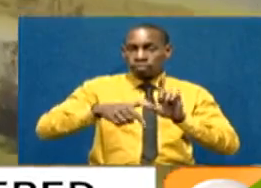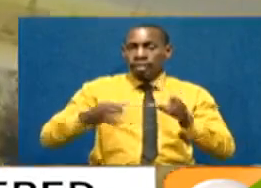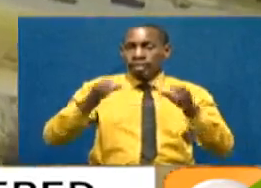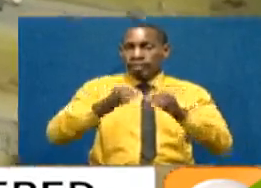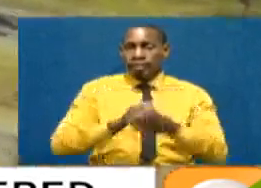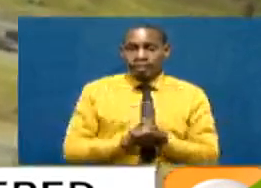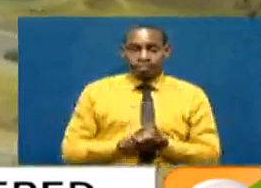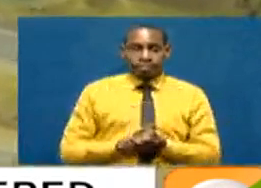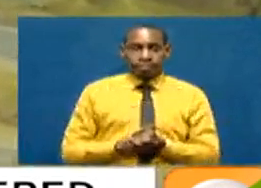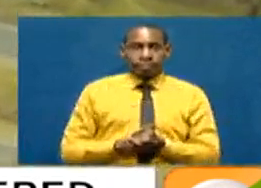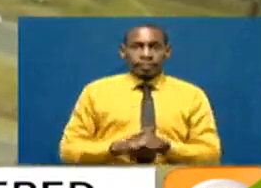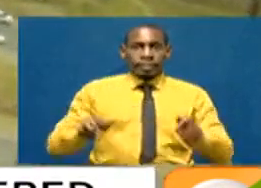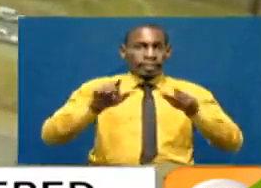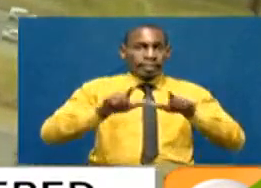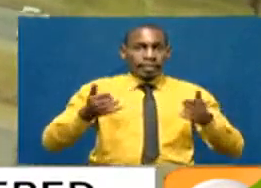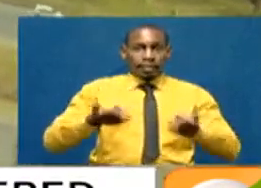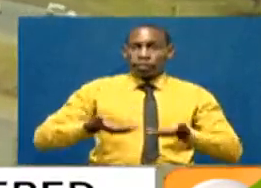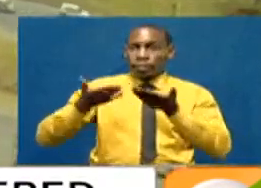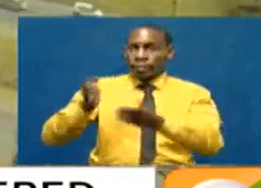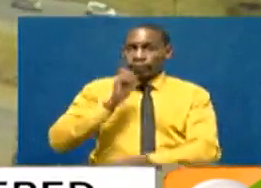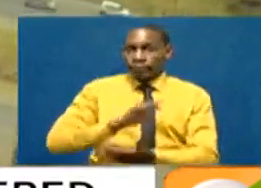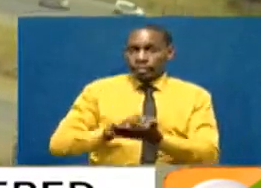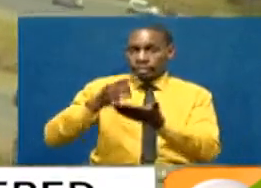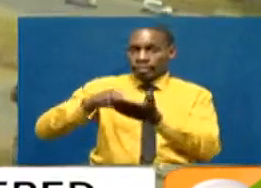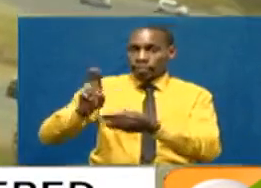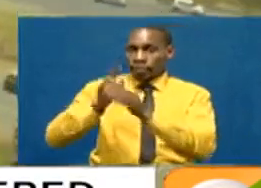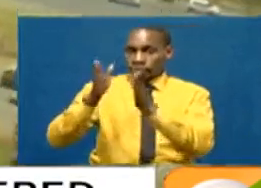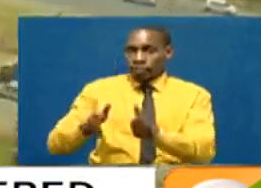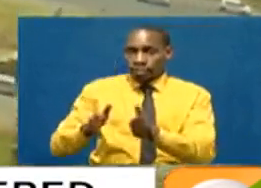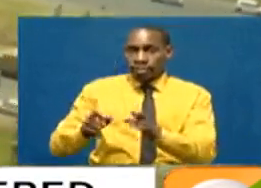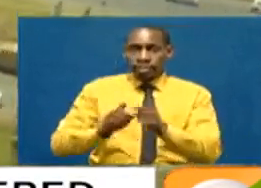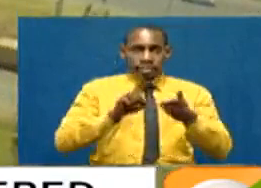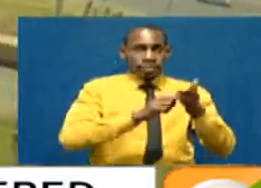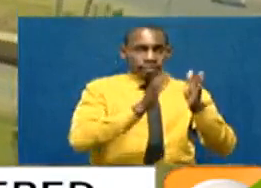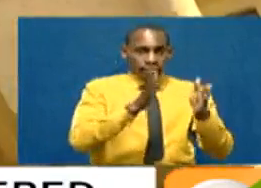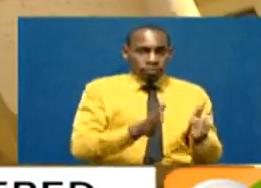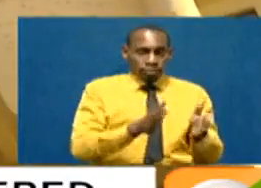company on the parcel. The land will be handed over to the approved user, with the accused